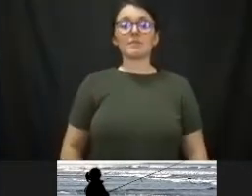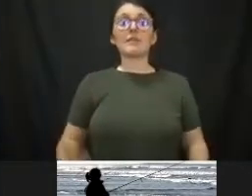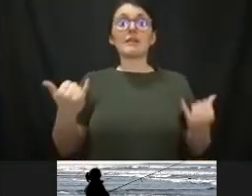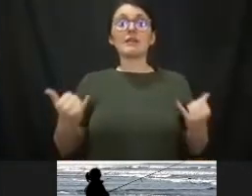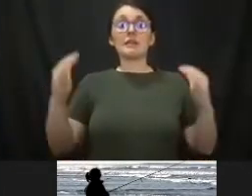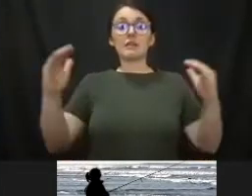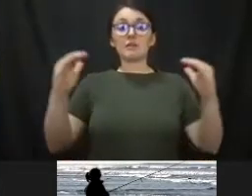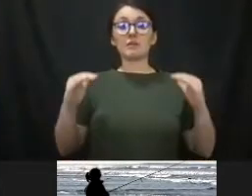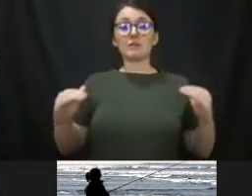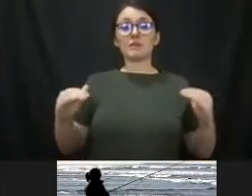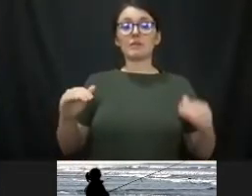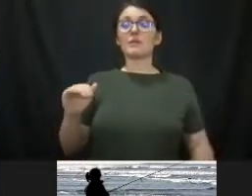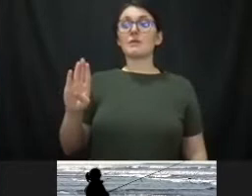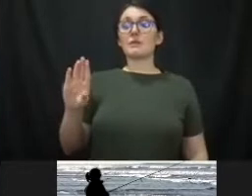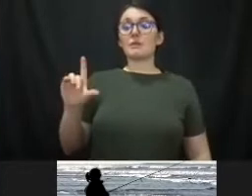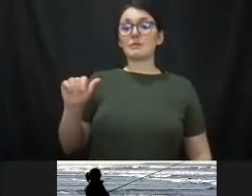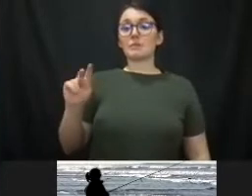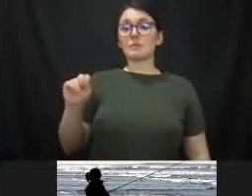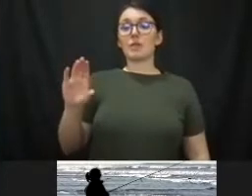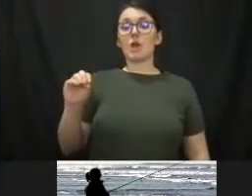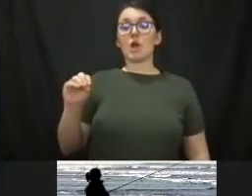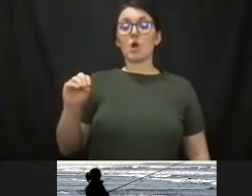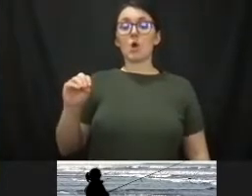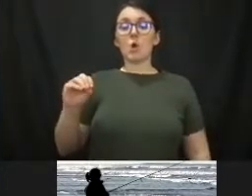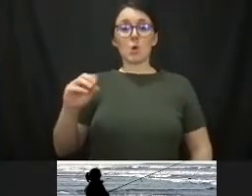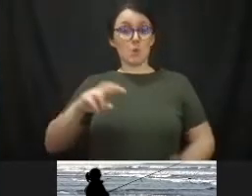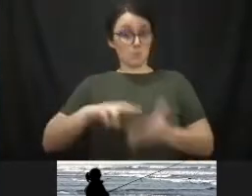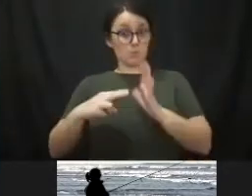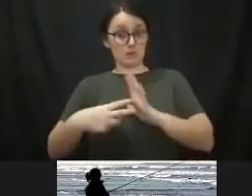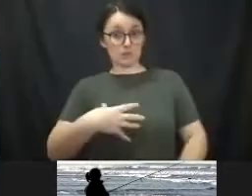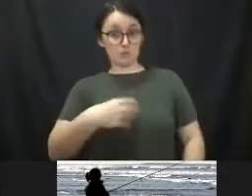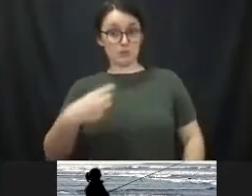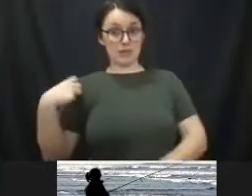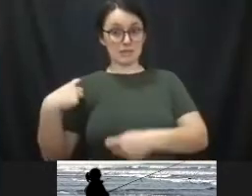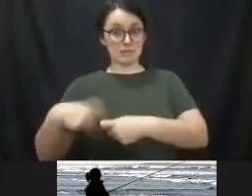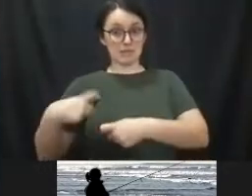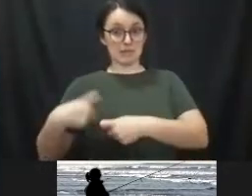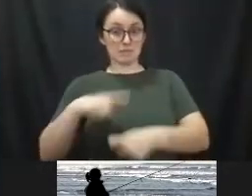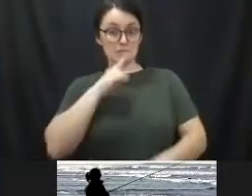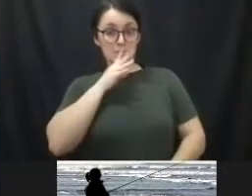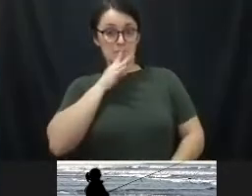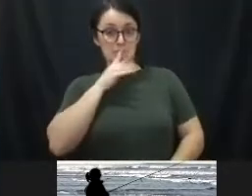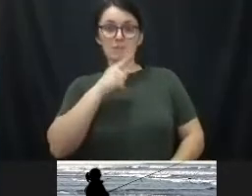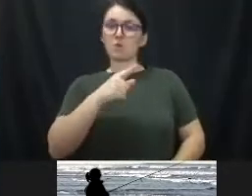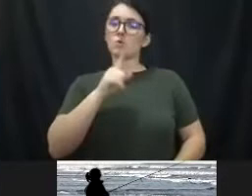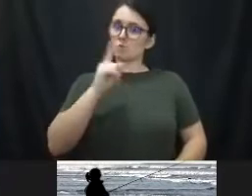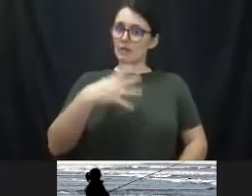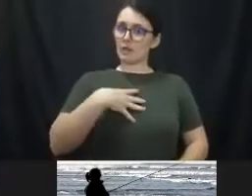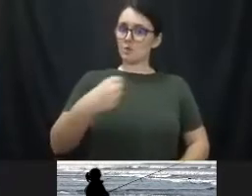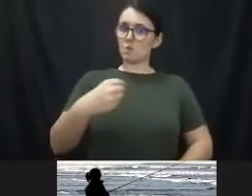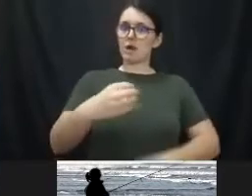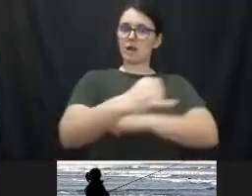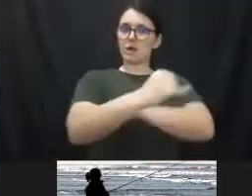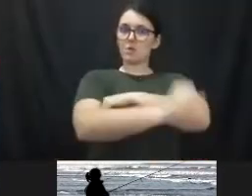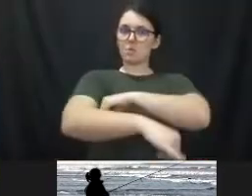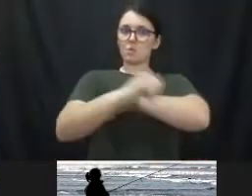Blanco. He's very white. Blanco means white in Spanish, and he's a very white whale. Oh, and I gotta